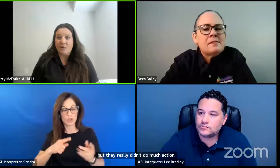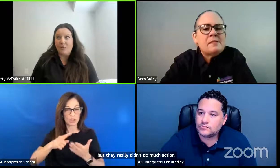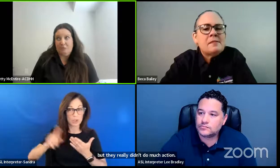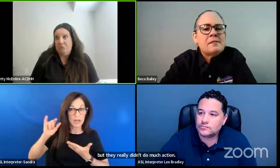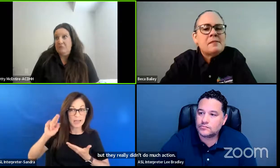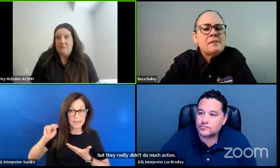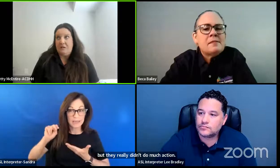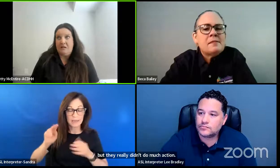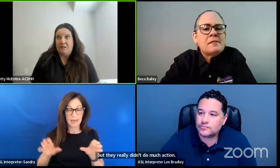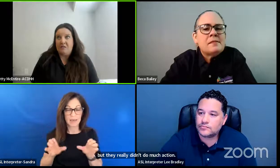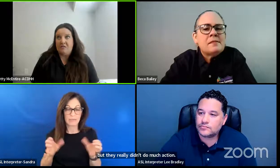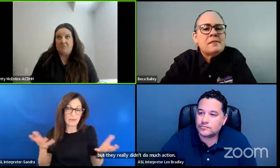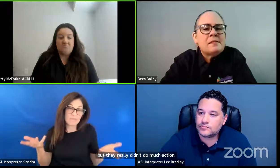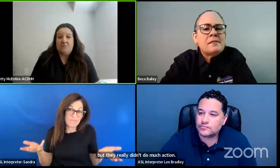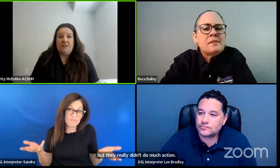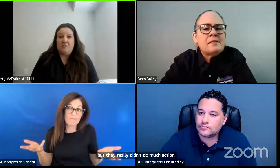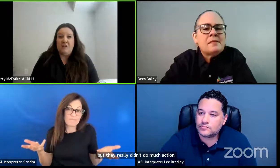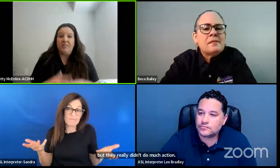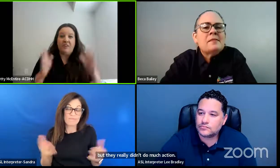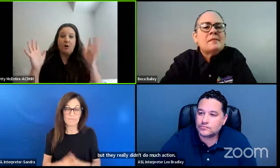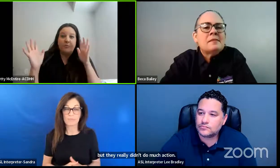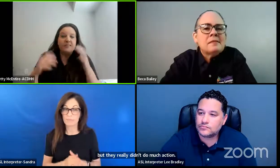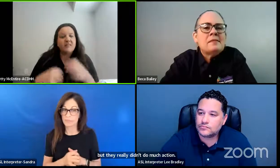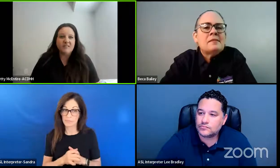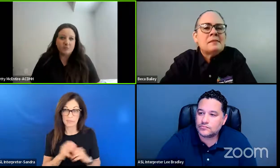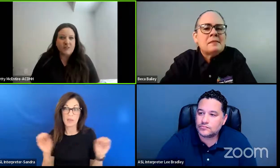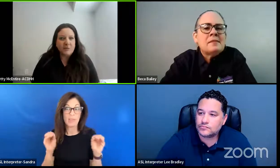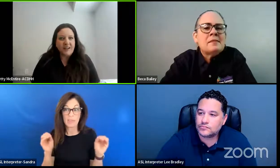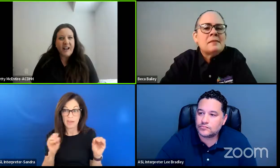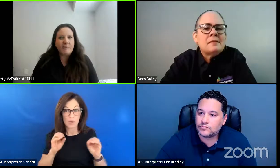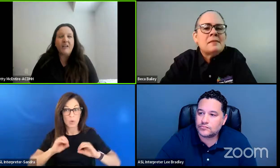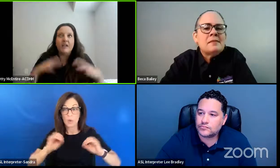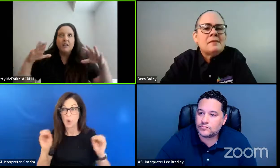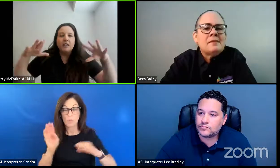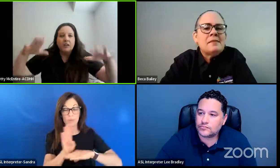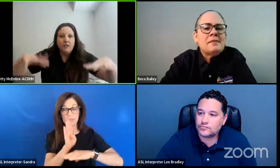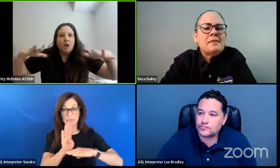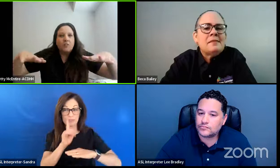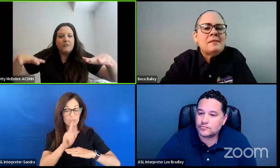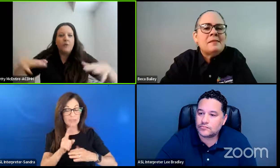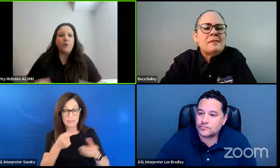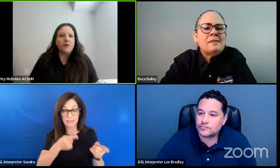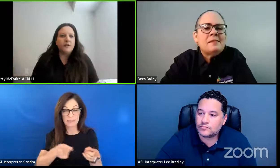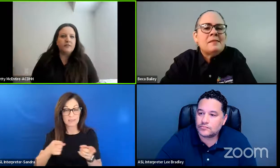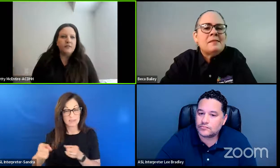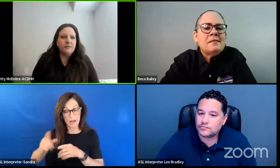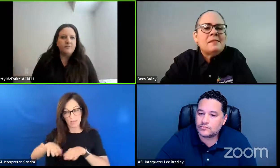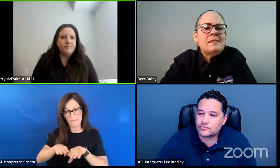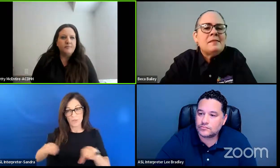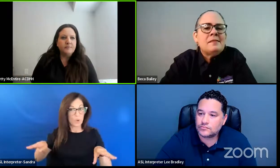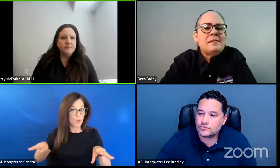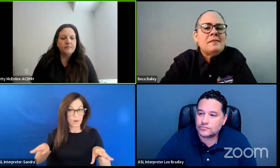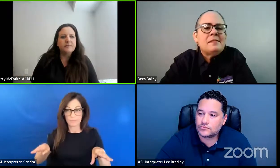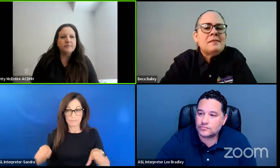activity. It's like nothing, no business has really been happening on the floor.